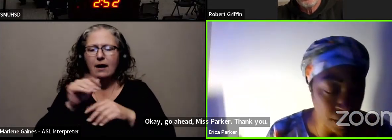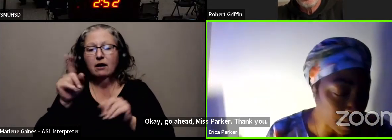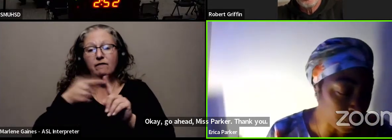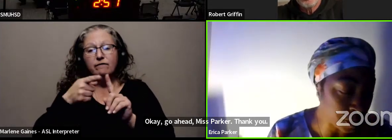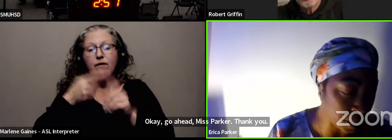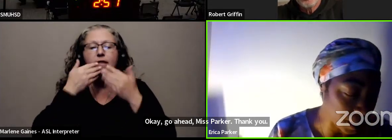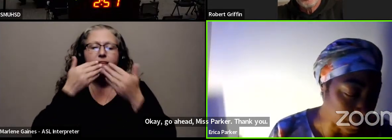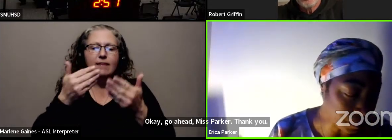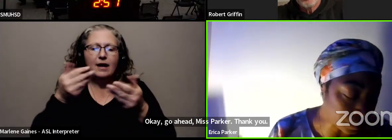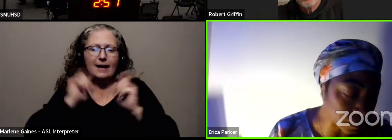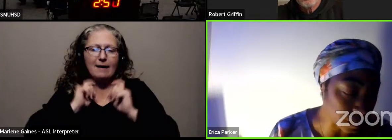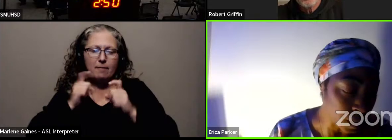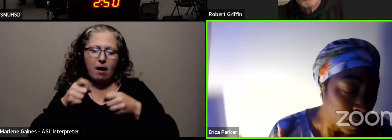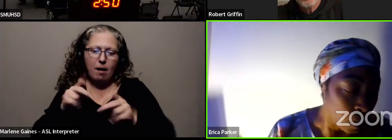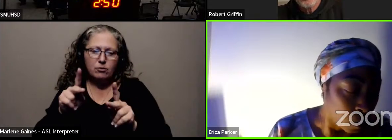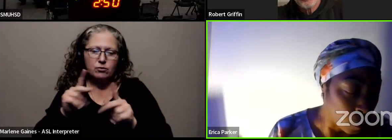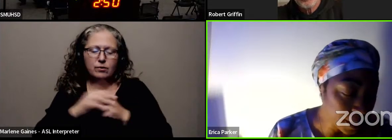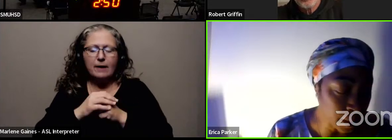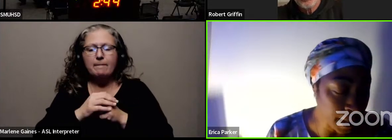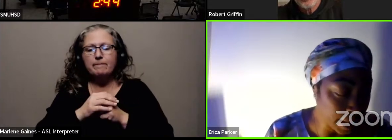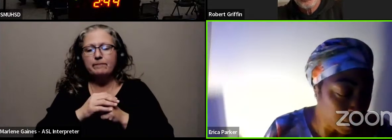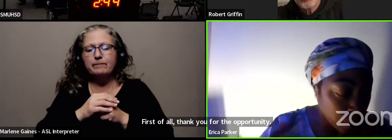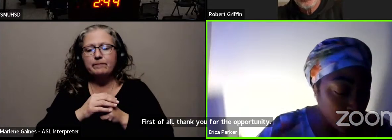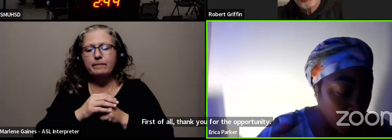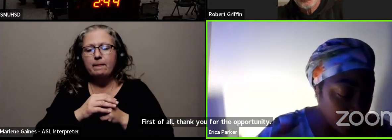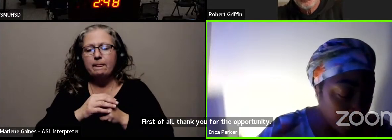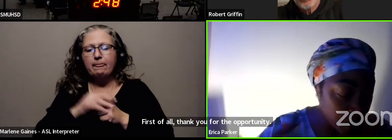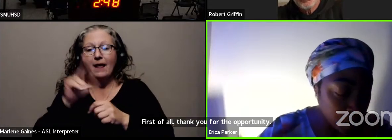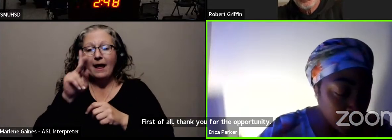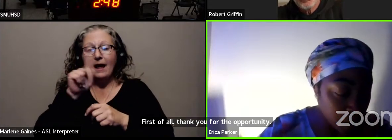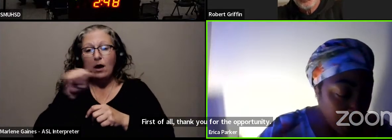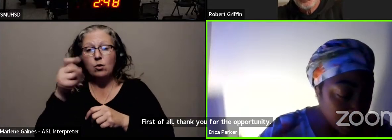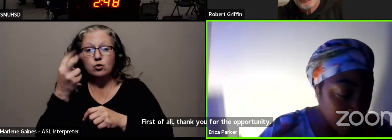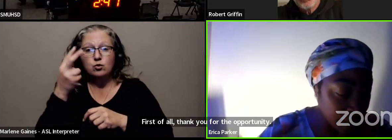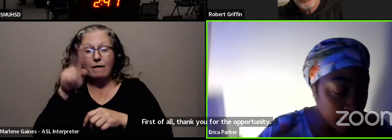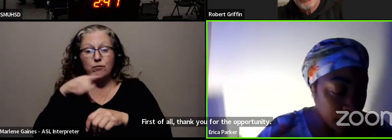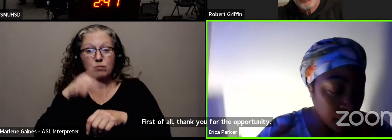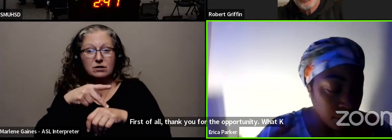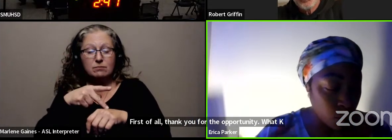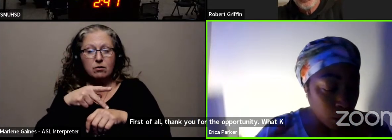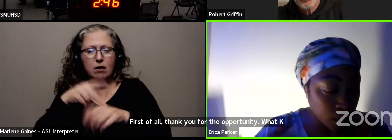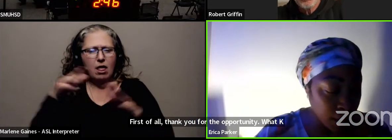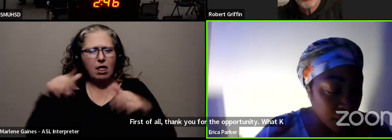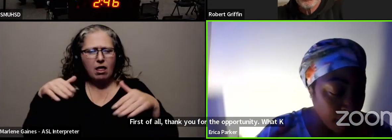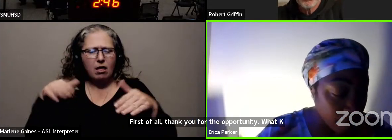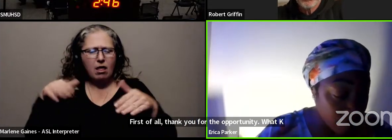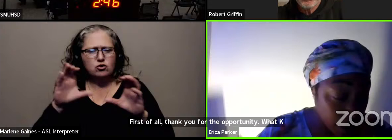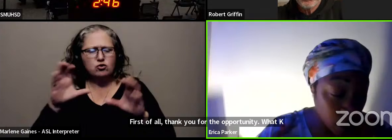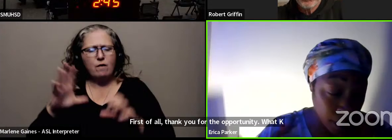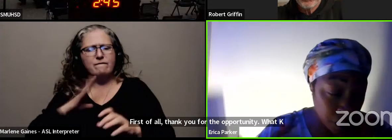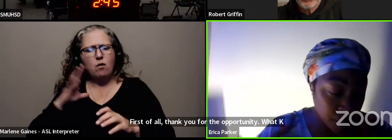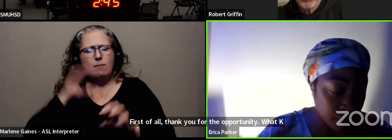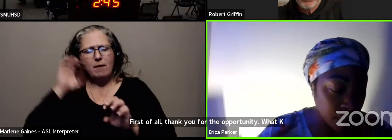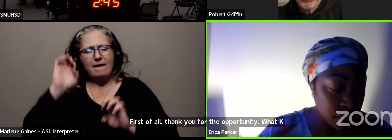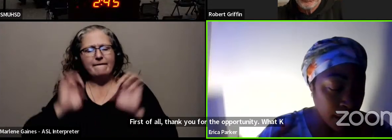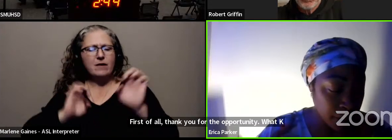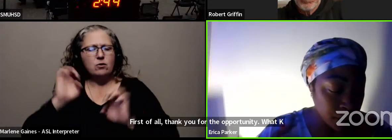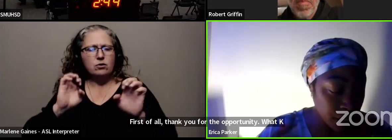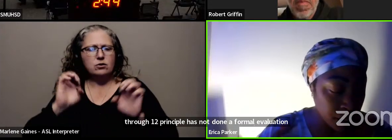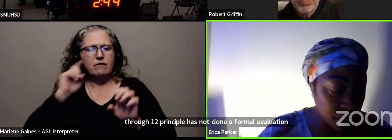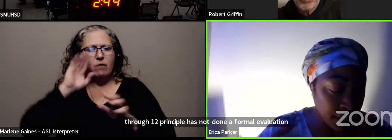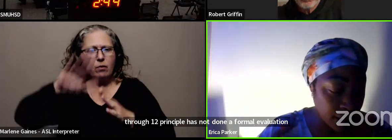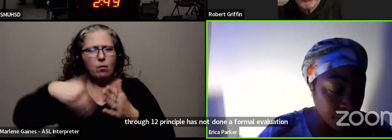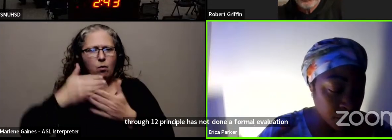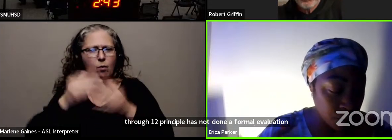all, thank you for the opportunity. What K through 12 principal has not done a formal evaluation of the